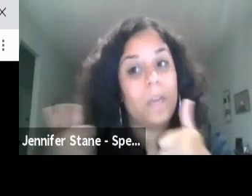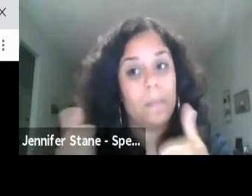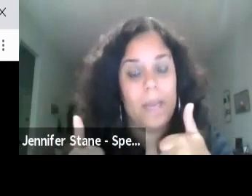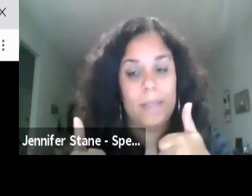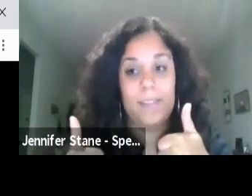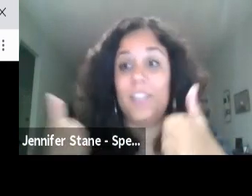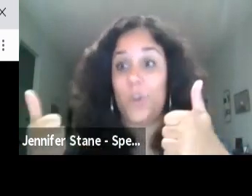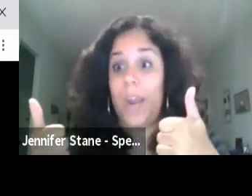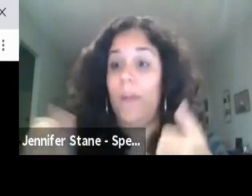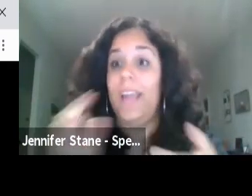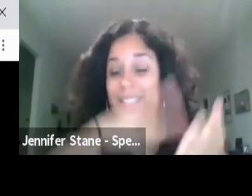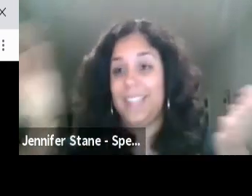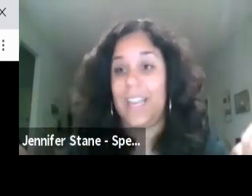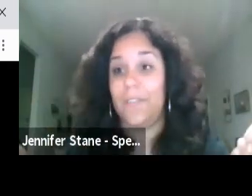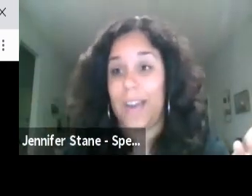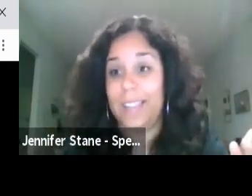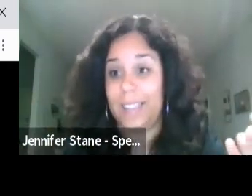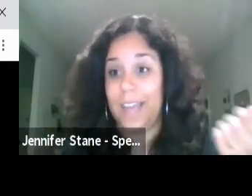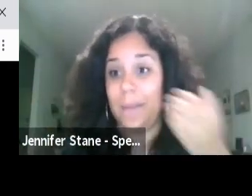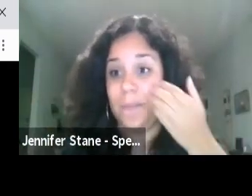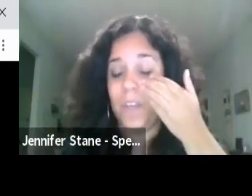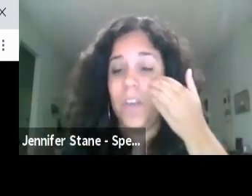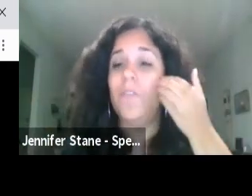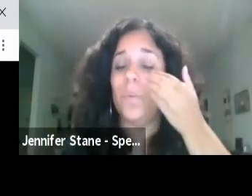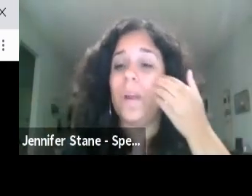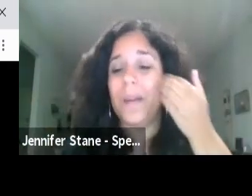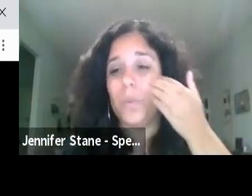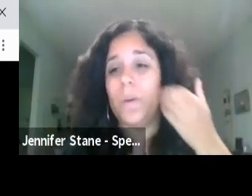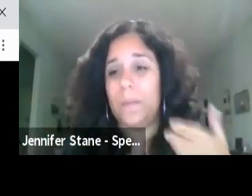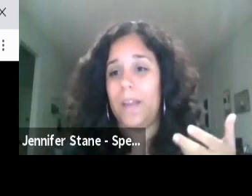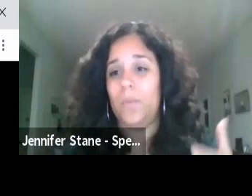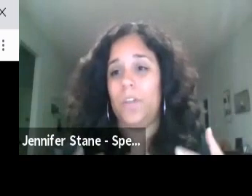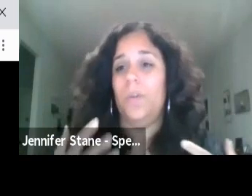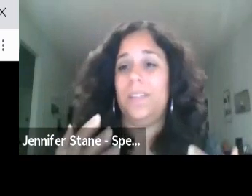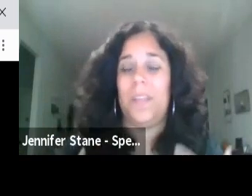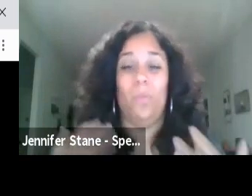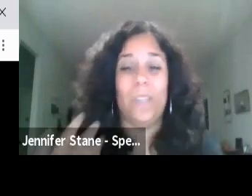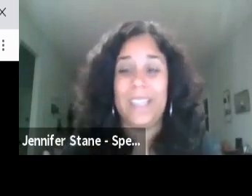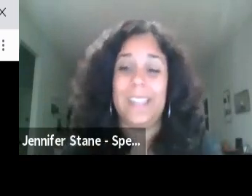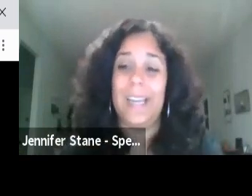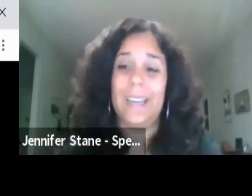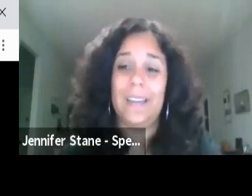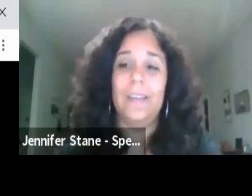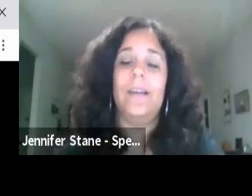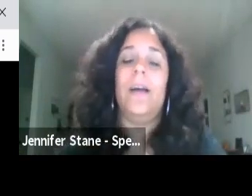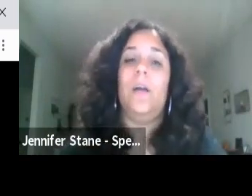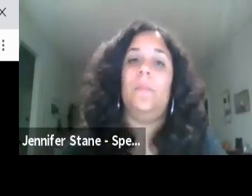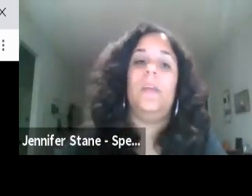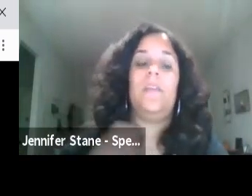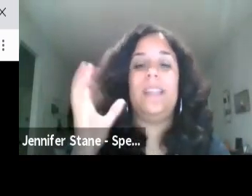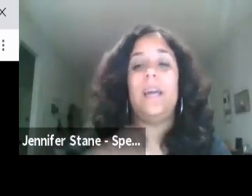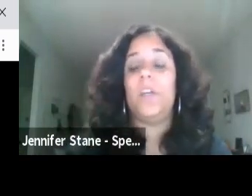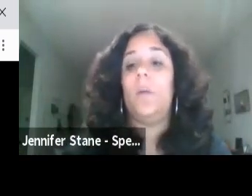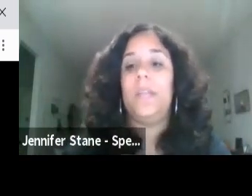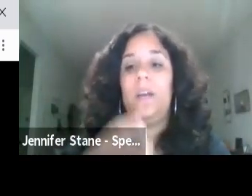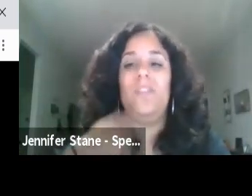can wait 20 minutes, that's great, right? Because that's the end of our acid attack. If you can wait about 20 minutes when you're doing something really acidic,